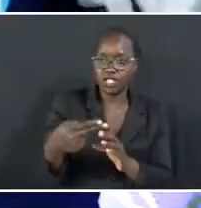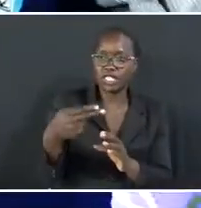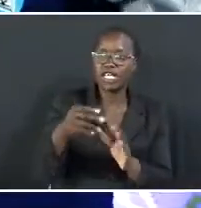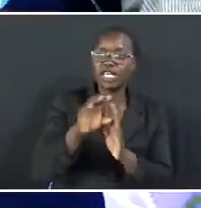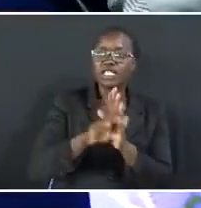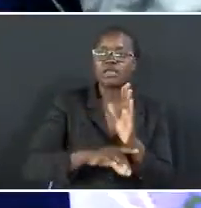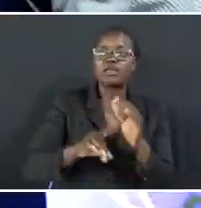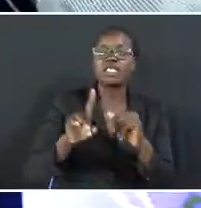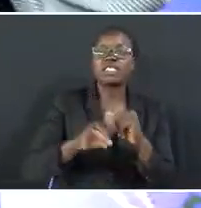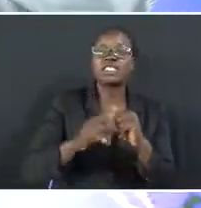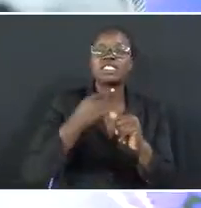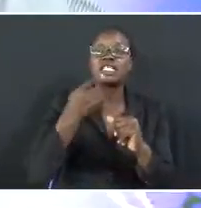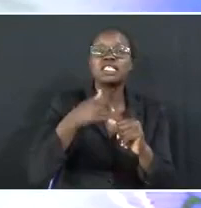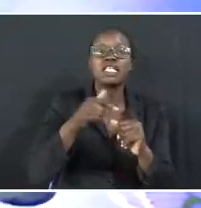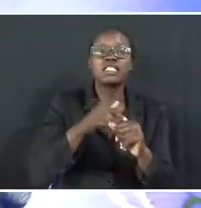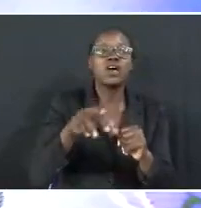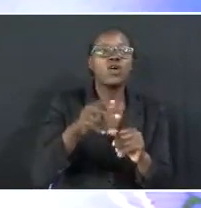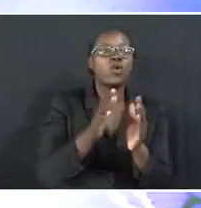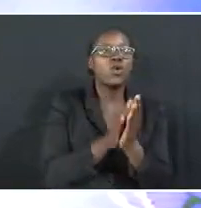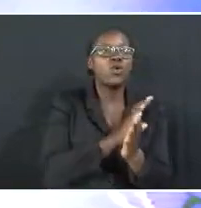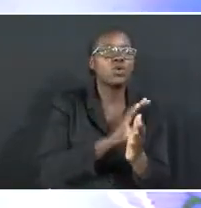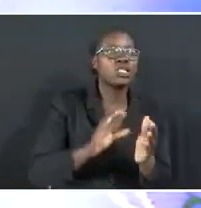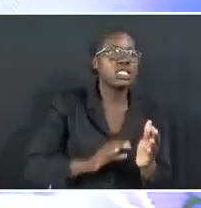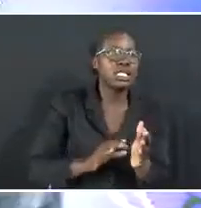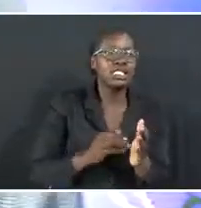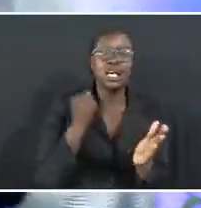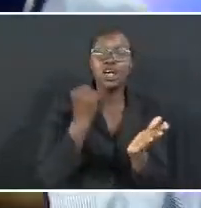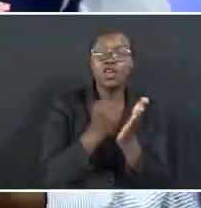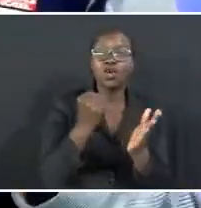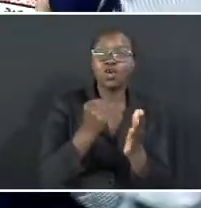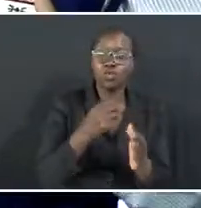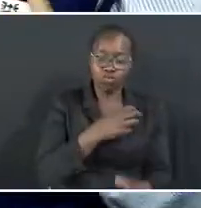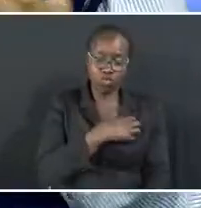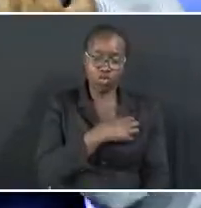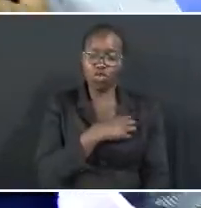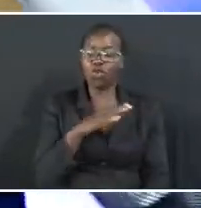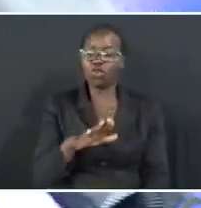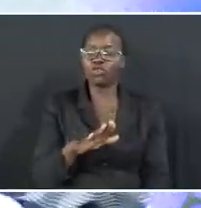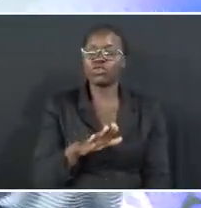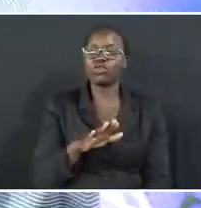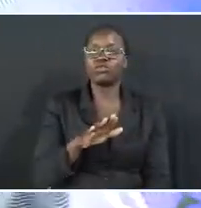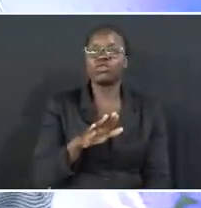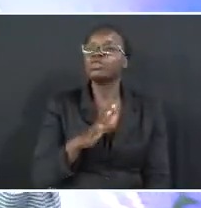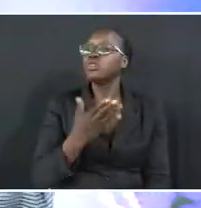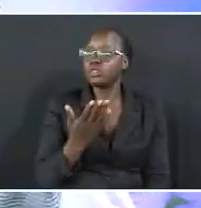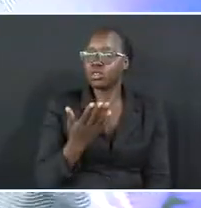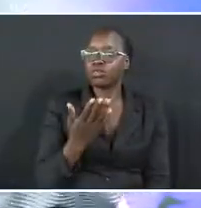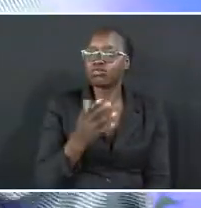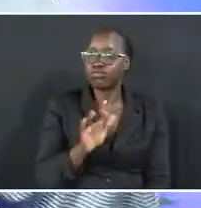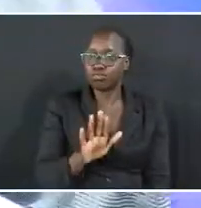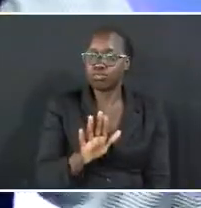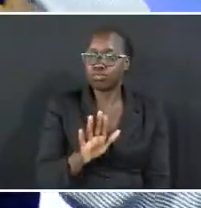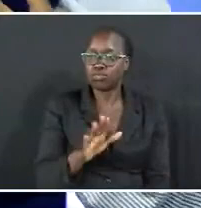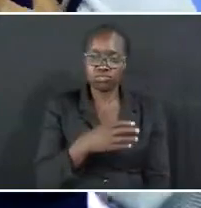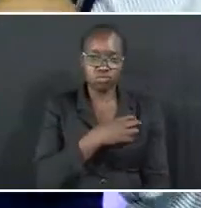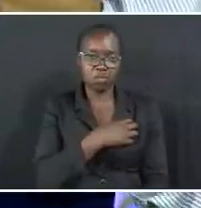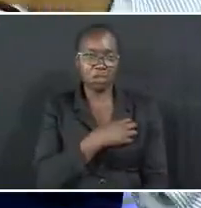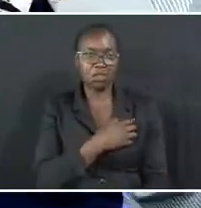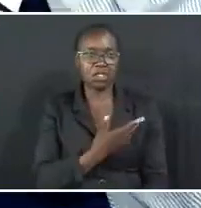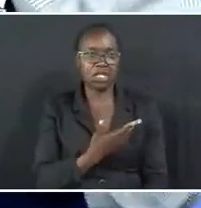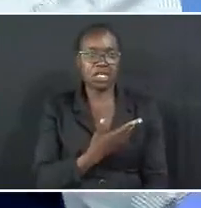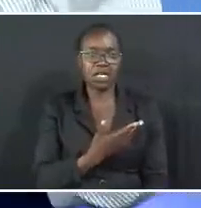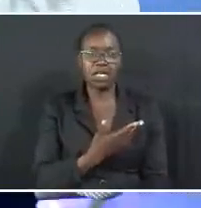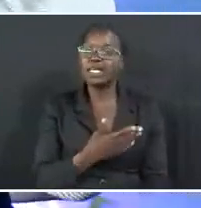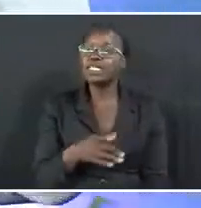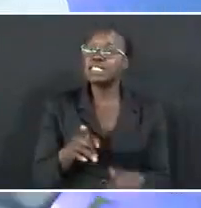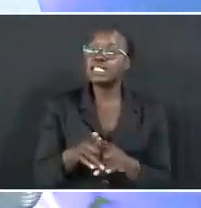Christ. Like, walk with Christ's logo on you. The same way I am a student at Maryhill, you can read my badge written, Maryhill Girls.